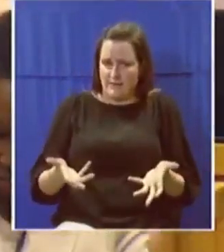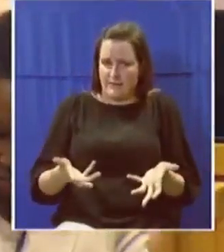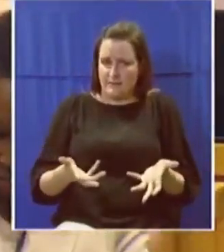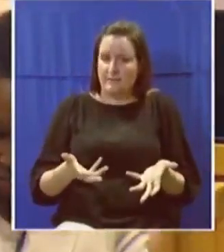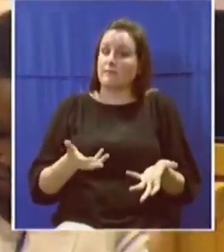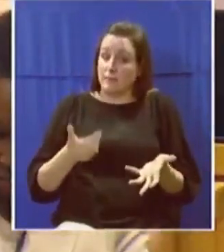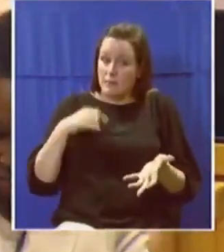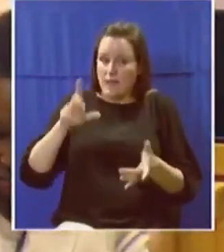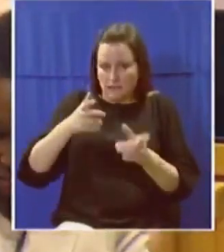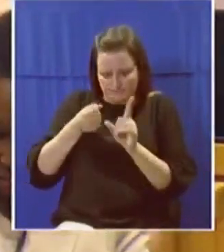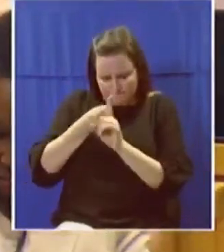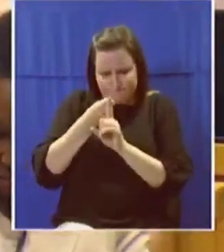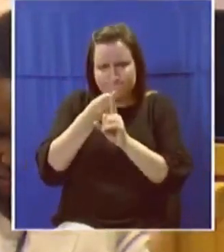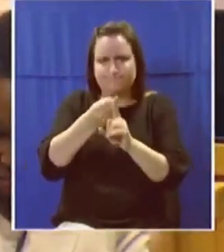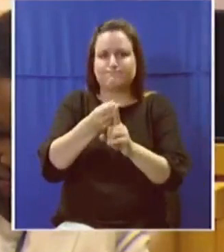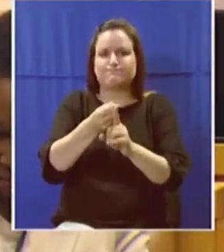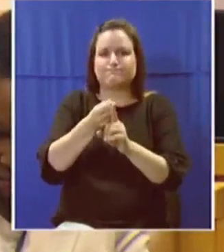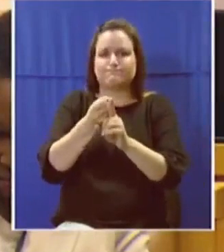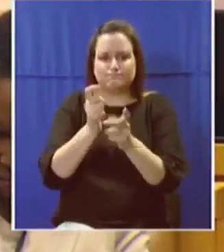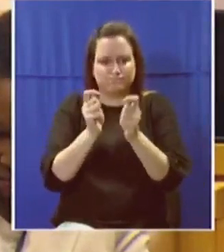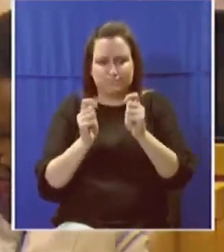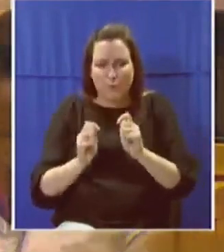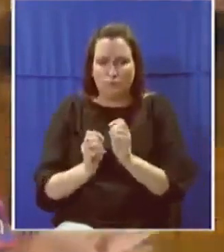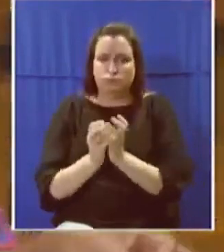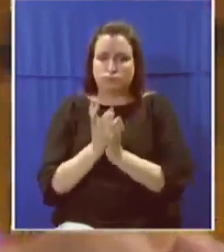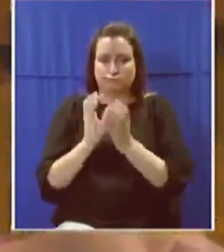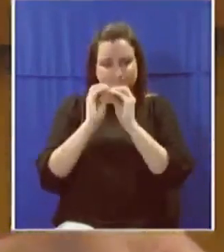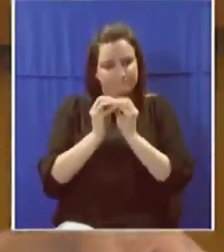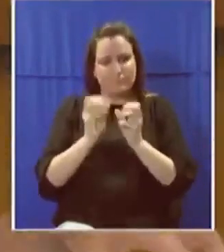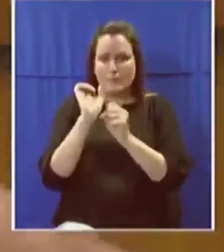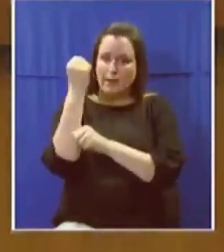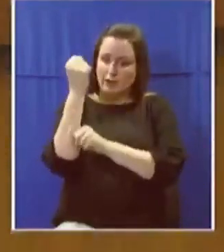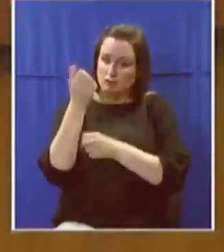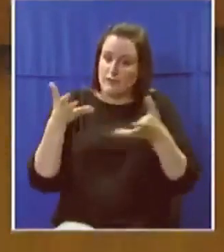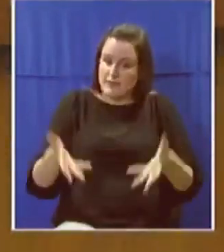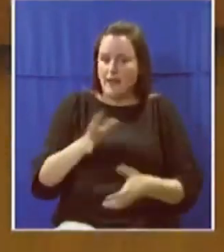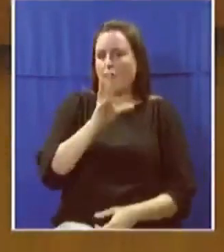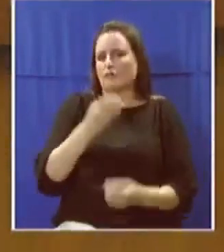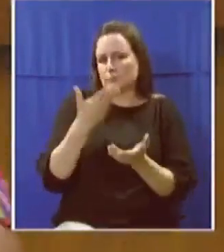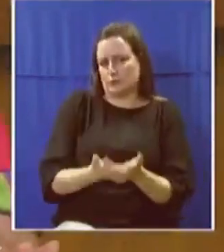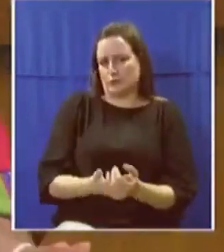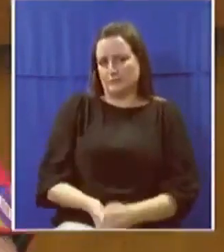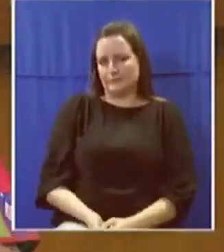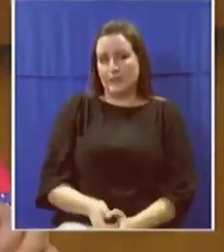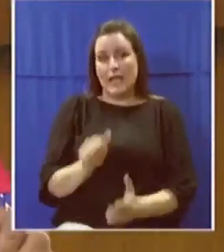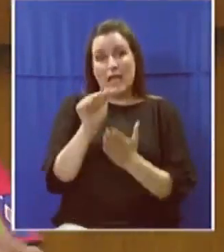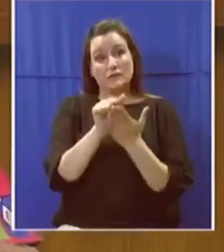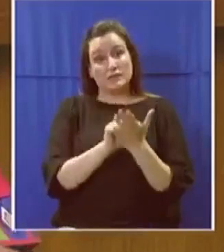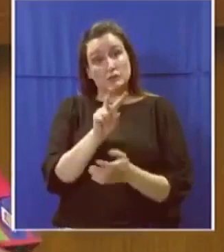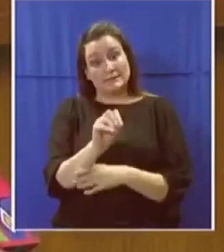aggressively promote industrialization and manufacturing in the continent. Agenda